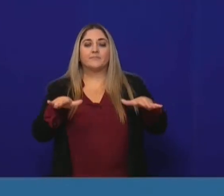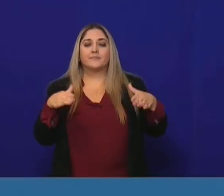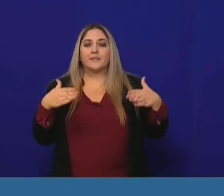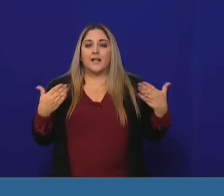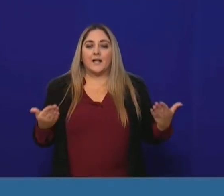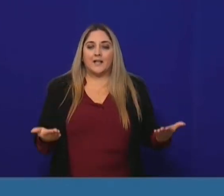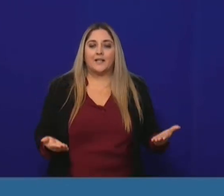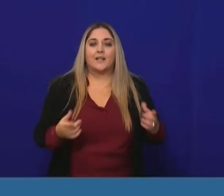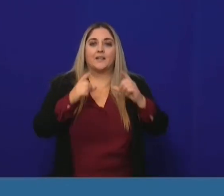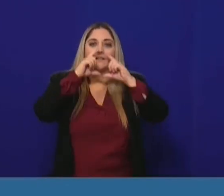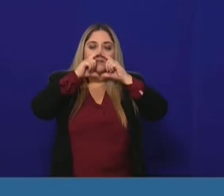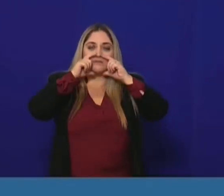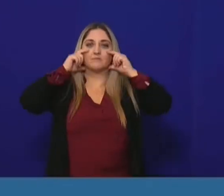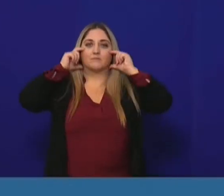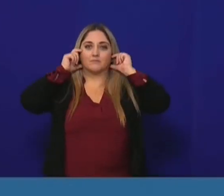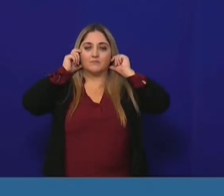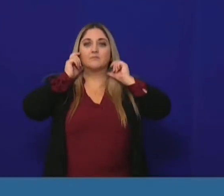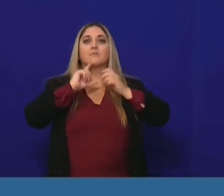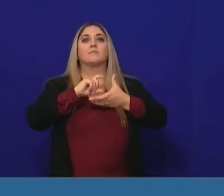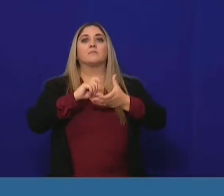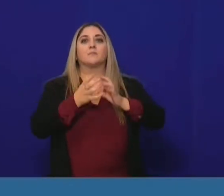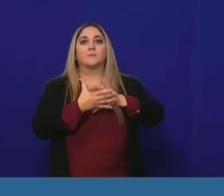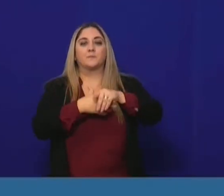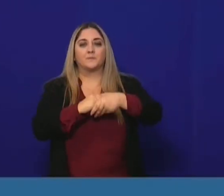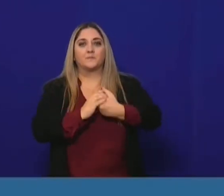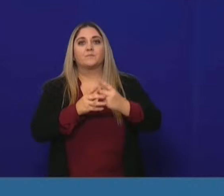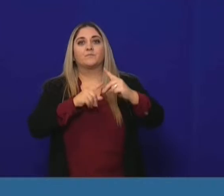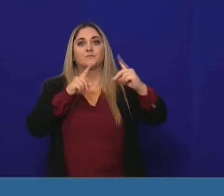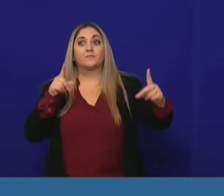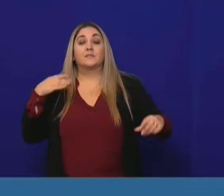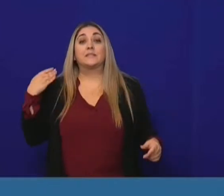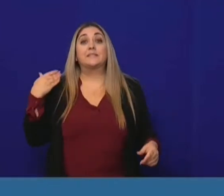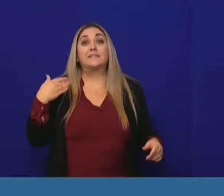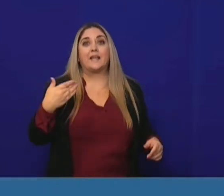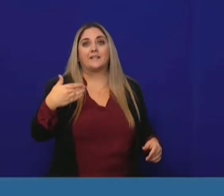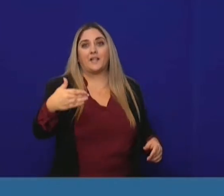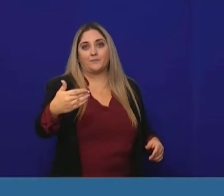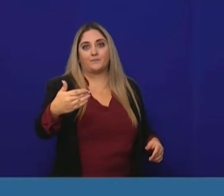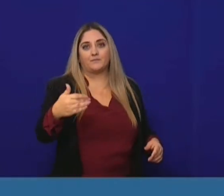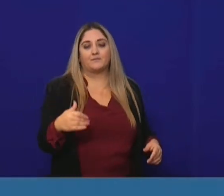għandna l-mezzi ta' prevenzjoni rridu naħduhom biex propju jekk tiltaqa' ma' dawn nies